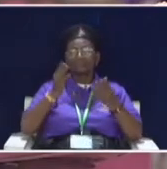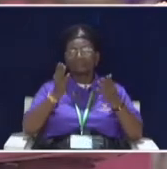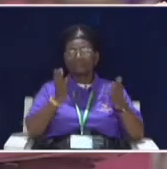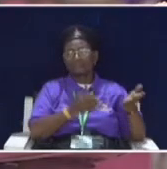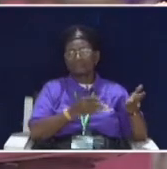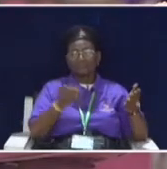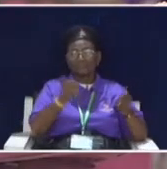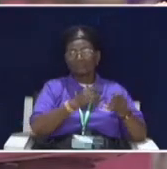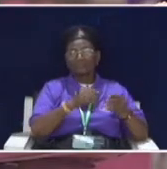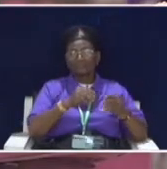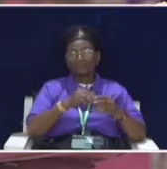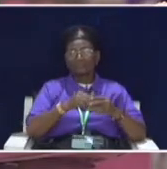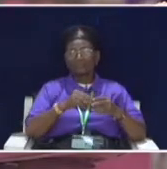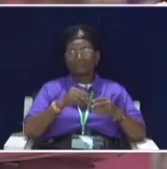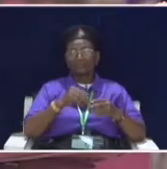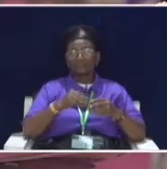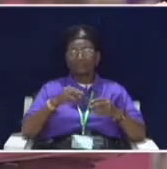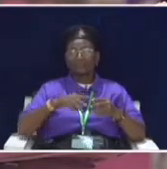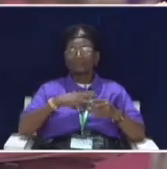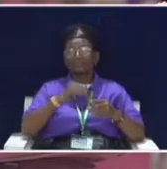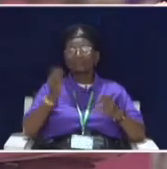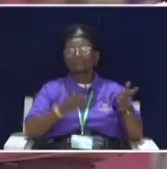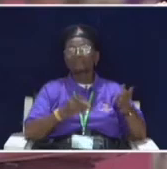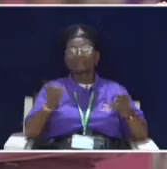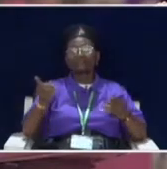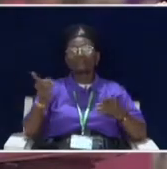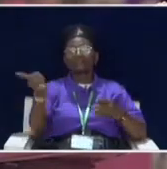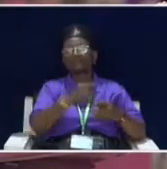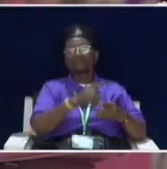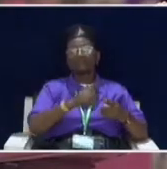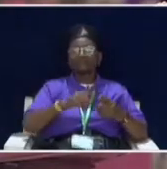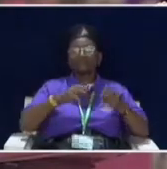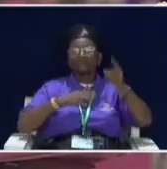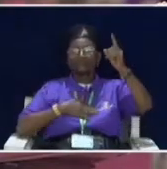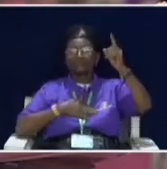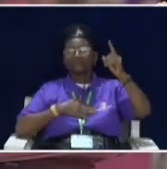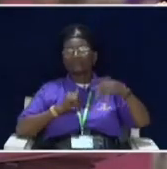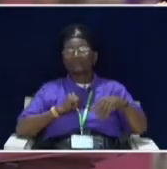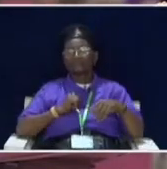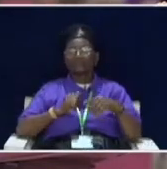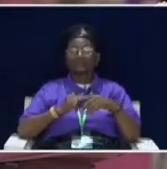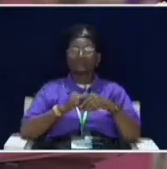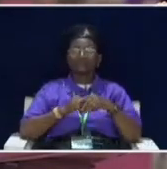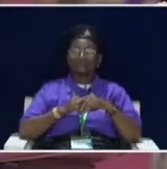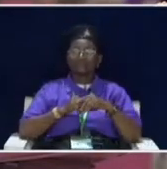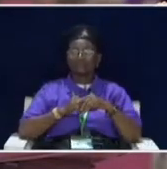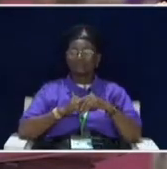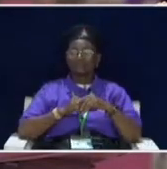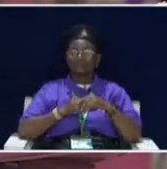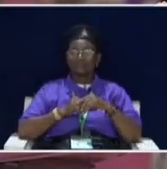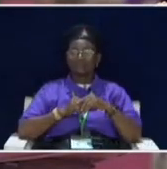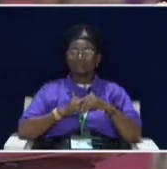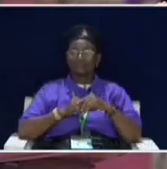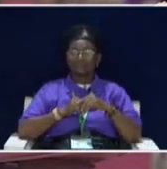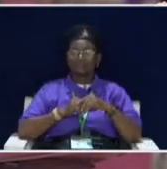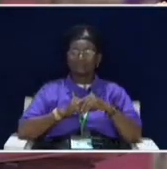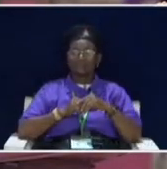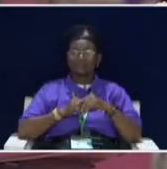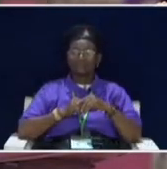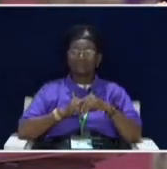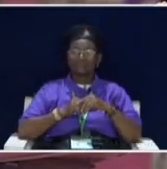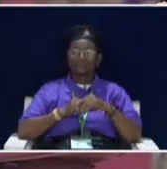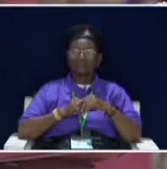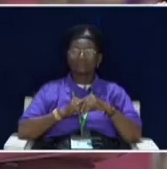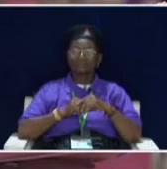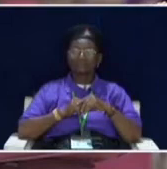myself. Eyin ti ri ohun ti mo ti se si awon ara Egypt ati bi mo ti ru yin le apa iye